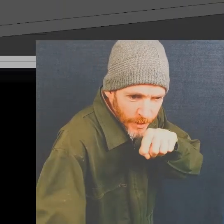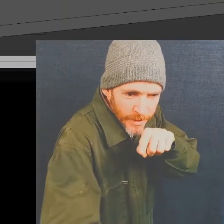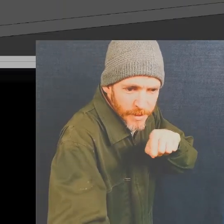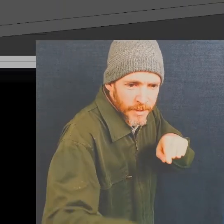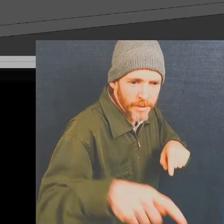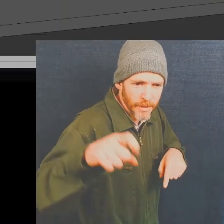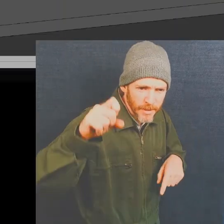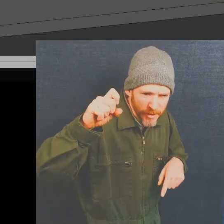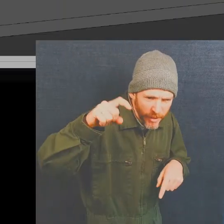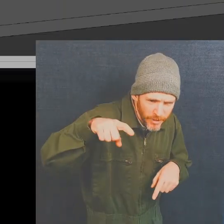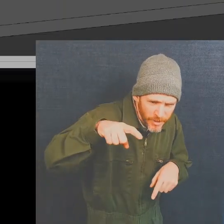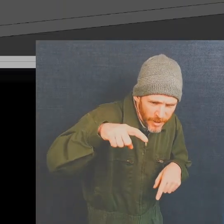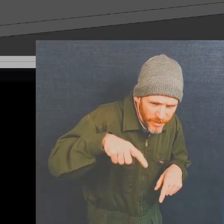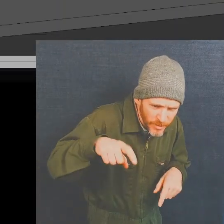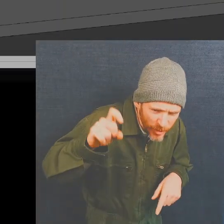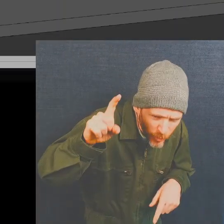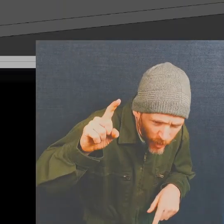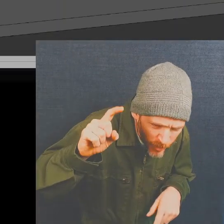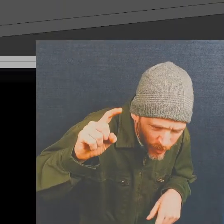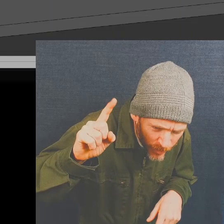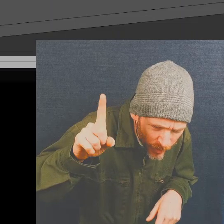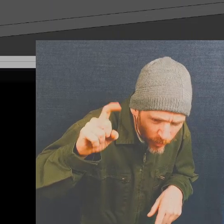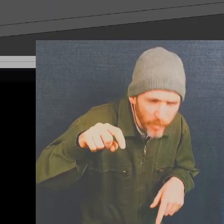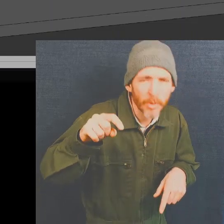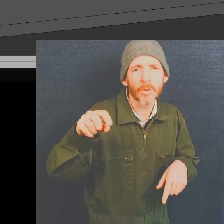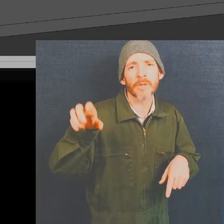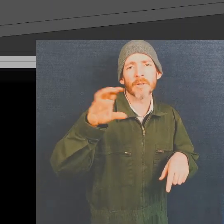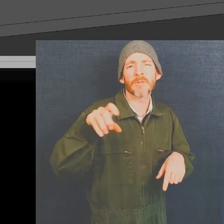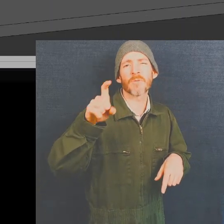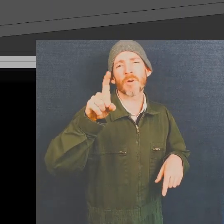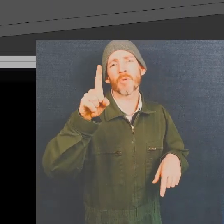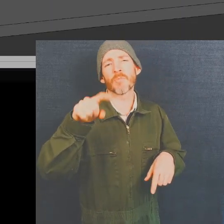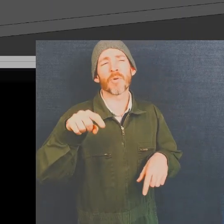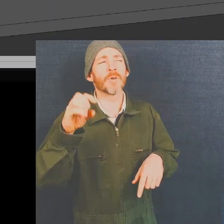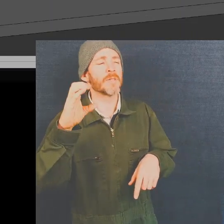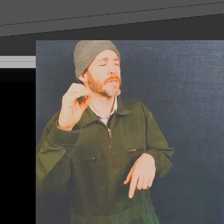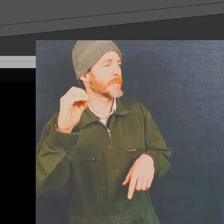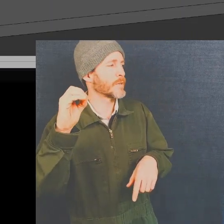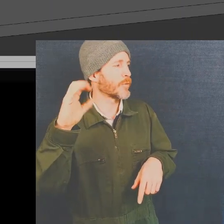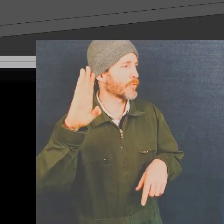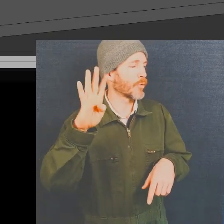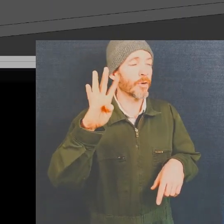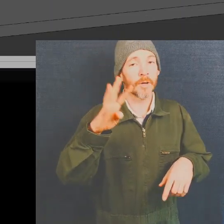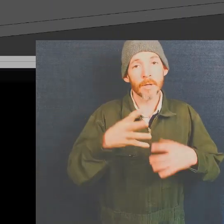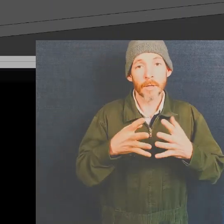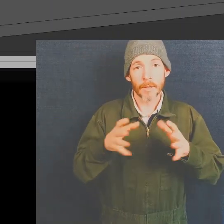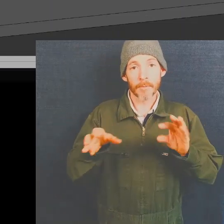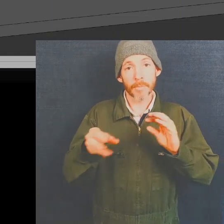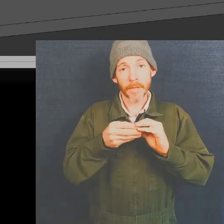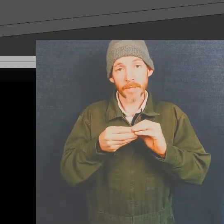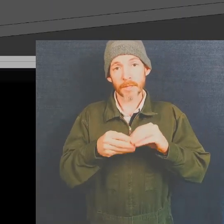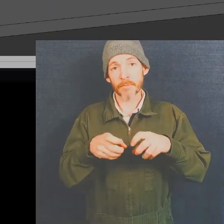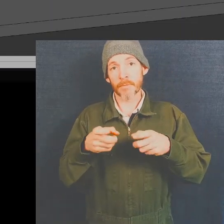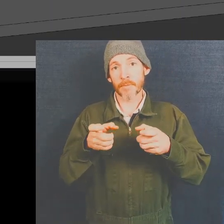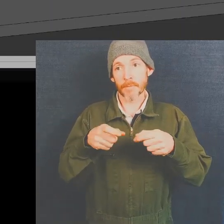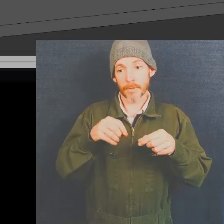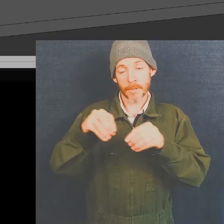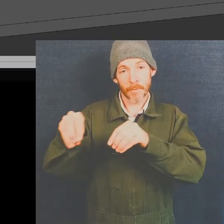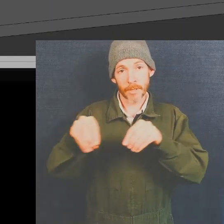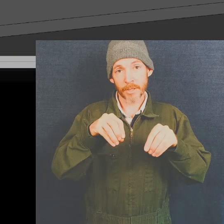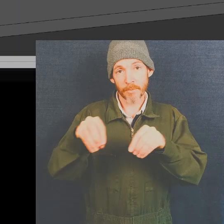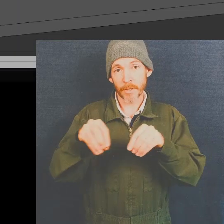is, that distance is you can see it on the screen, it's around 1.04 plus